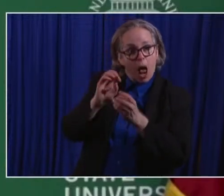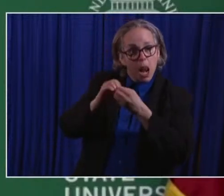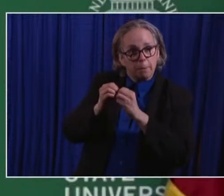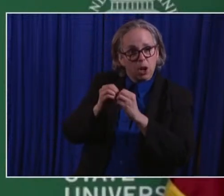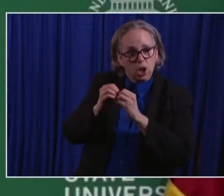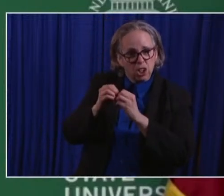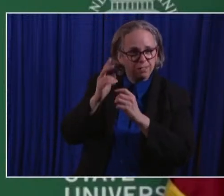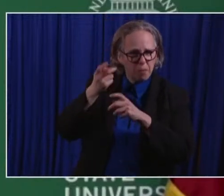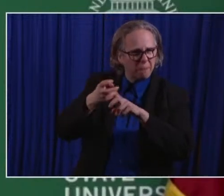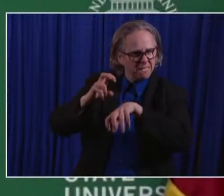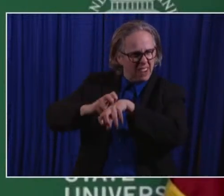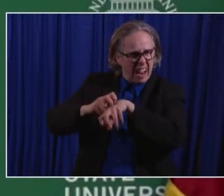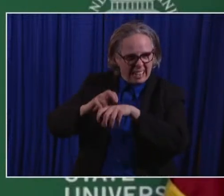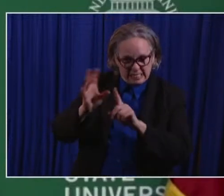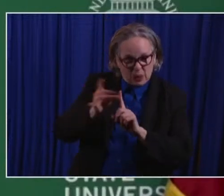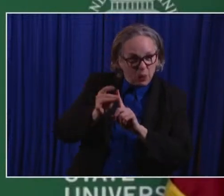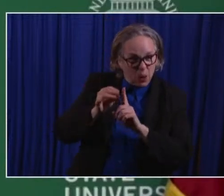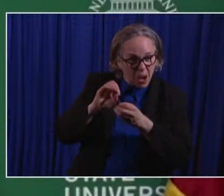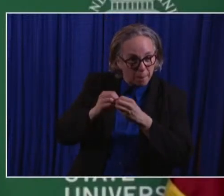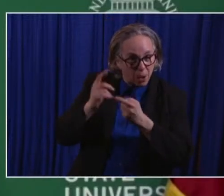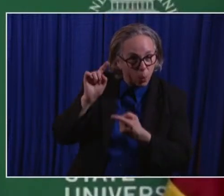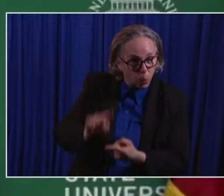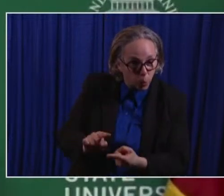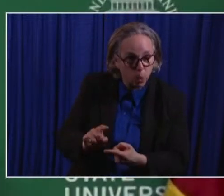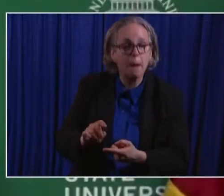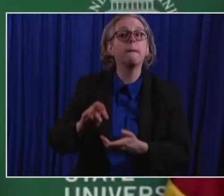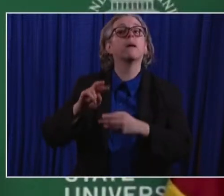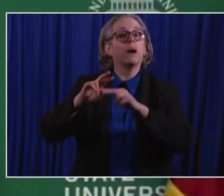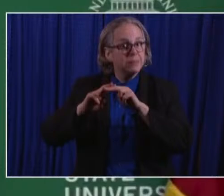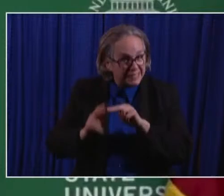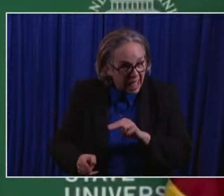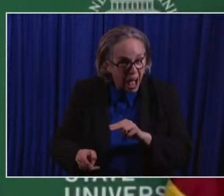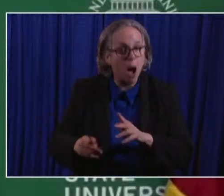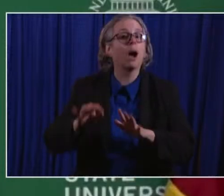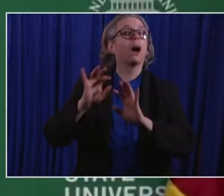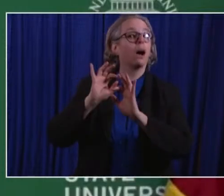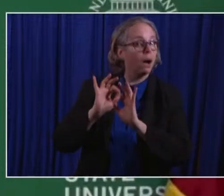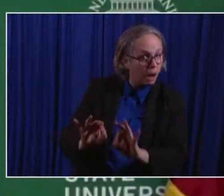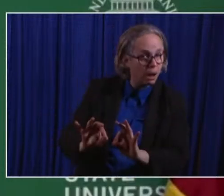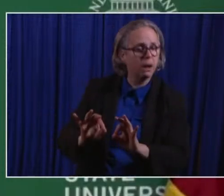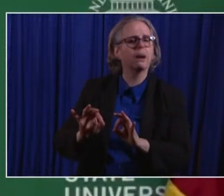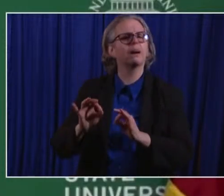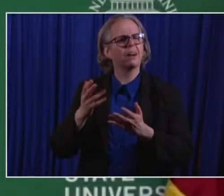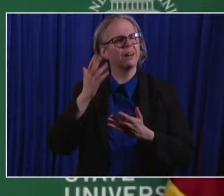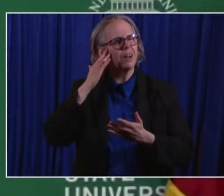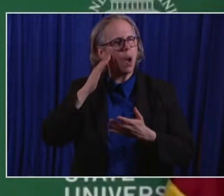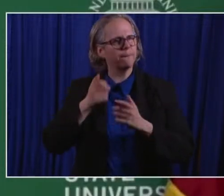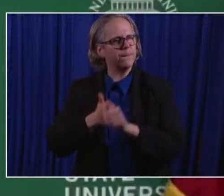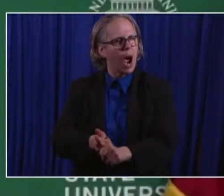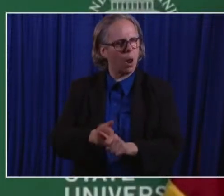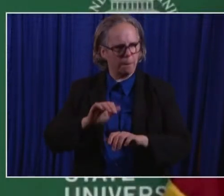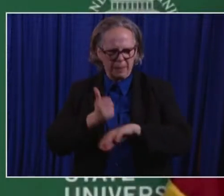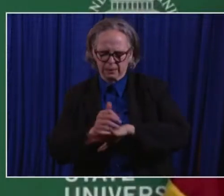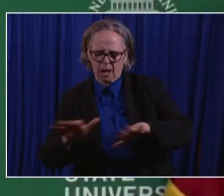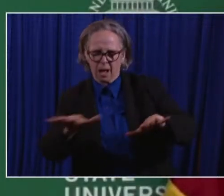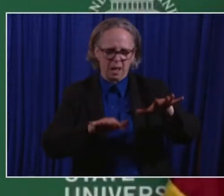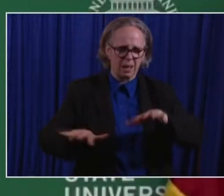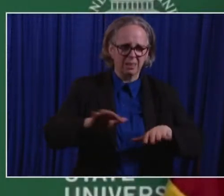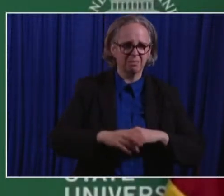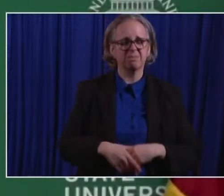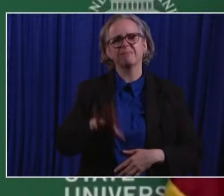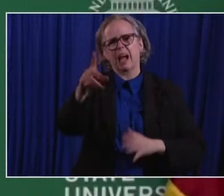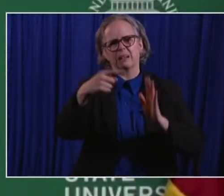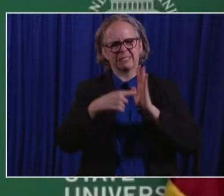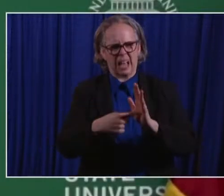few days, and those numbers are now moving in the right direction. So I think it would not be a good idea to go to